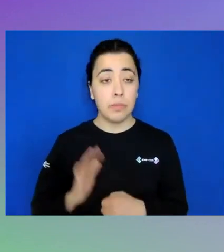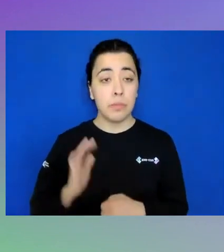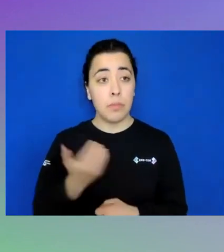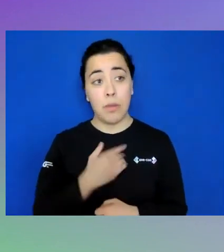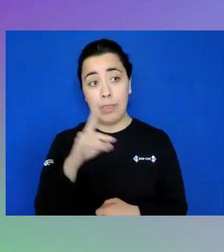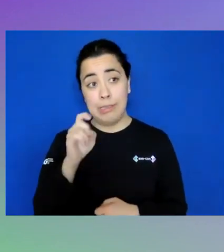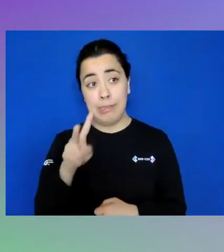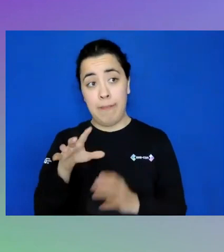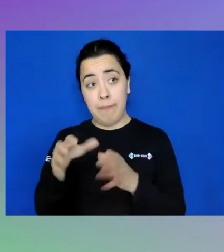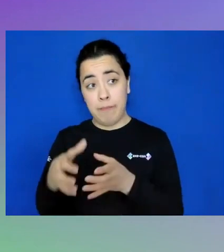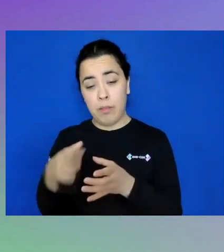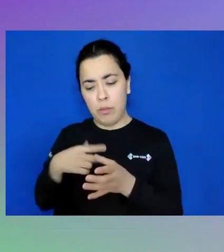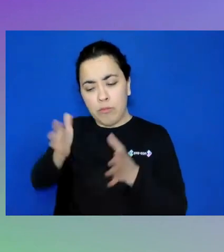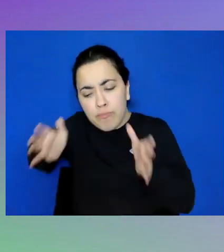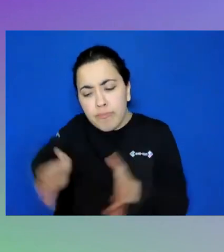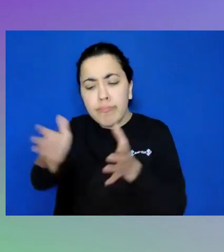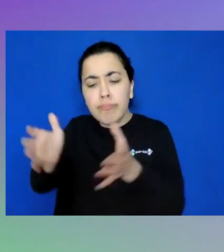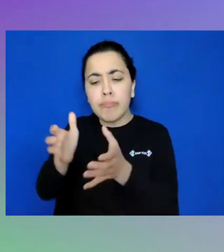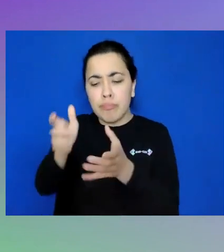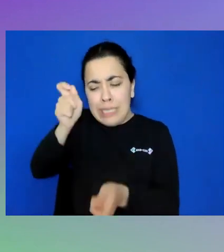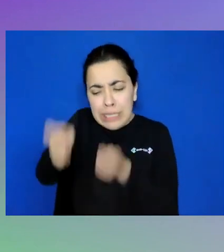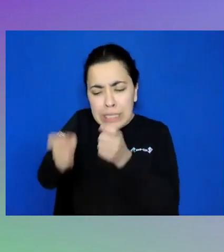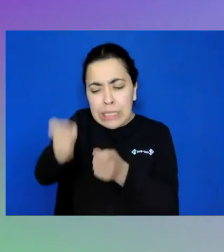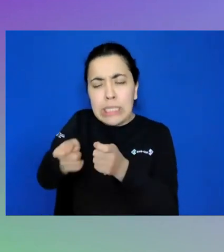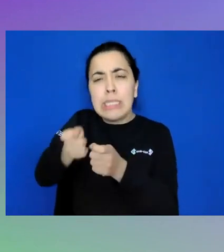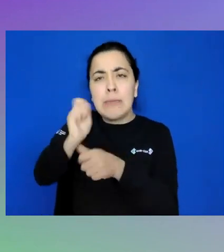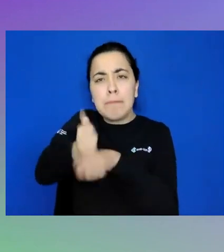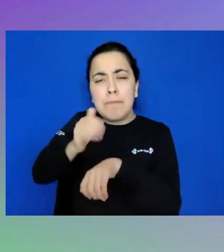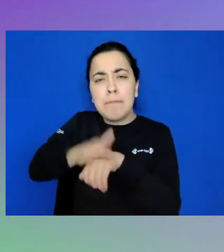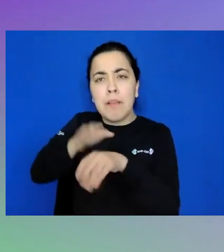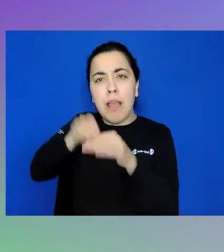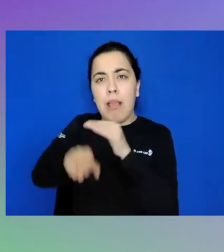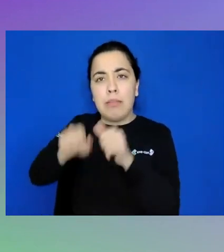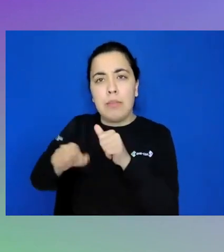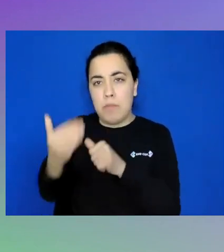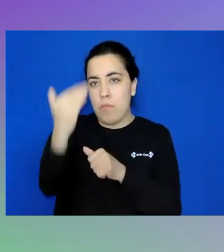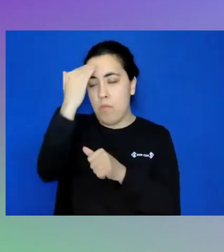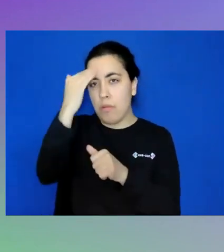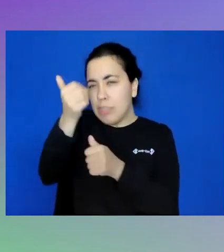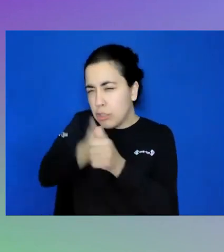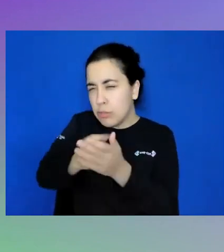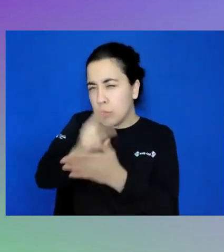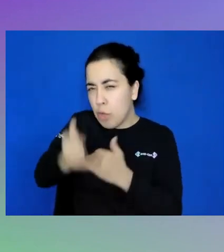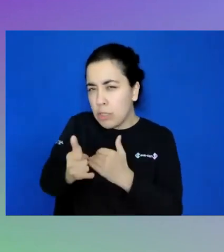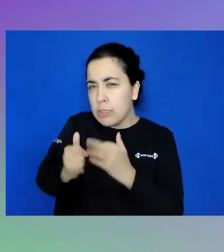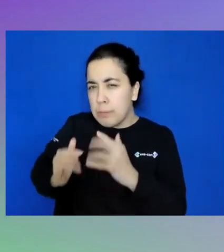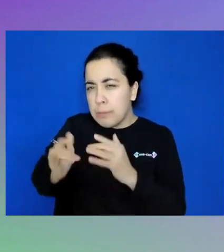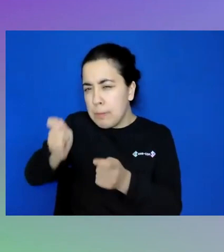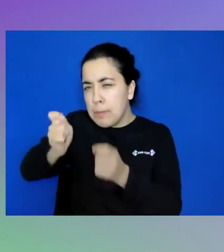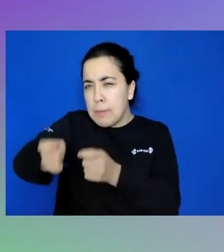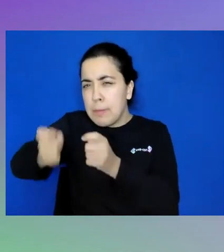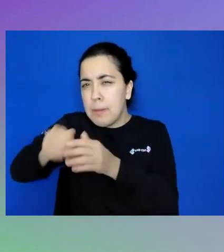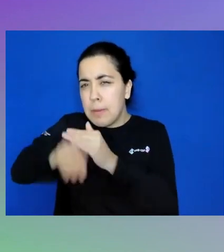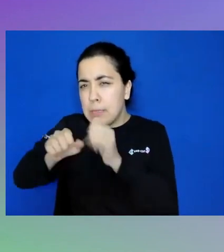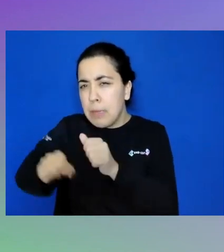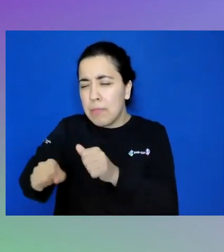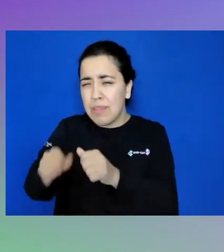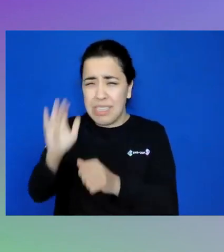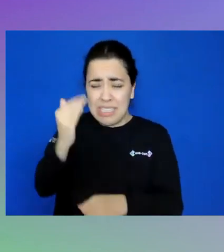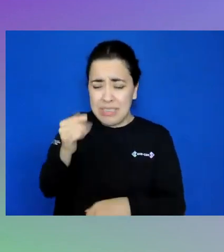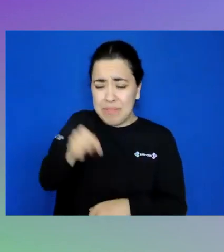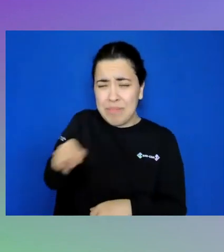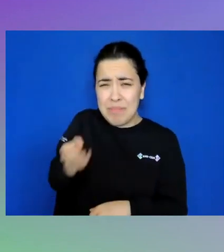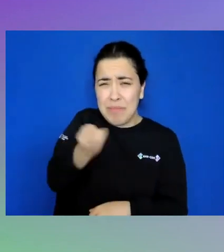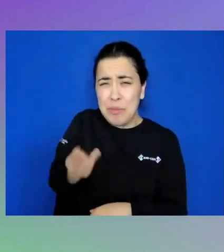on their accessibility knowledge with each project, but it seems like only a handful of them actually do. Is there a way to enforce or better mandate at the